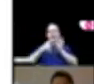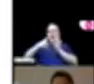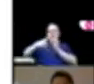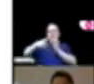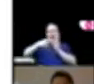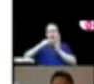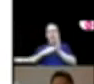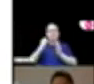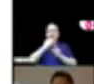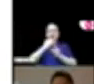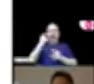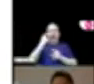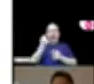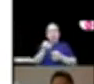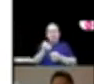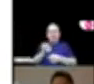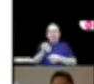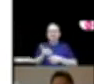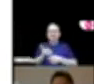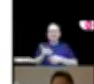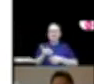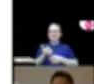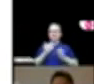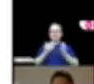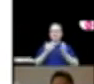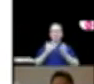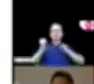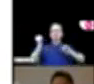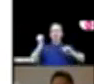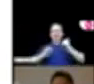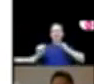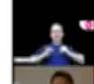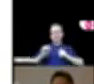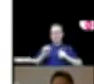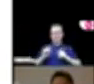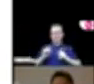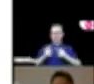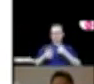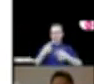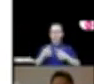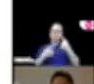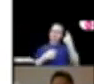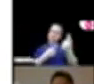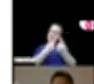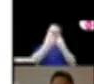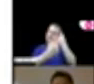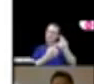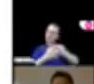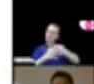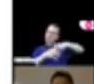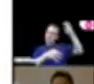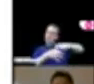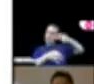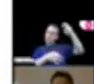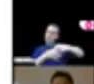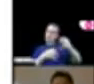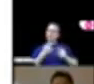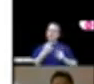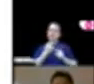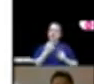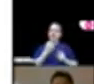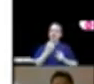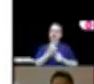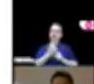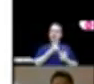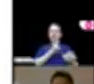remove them off the line, but the performers had to remove themselves and cancel in response